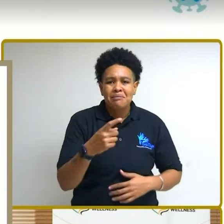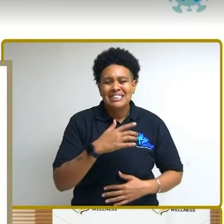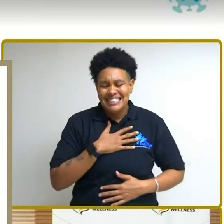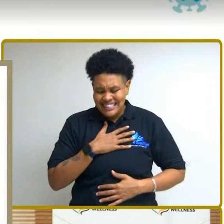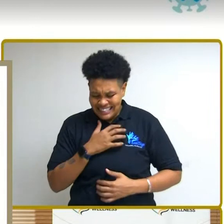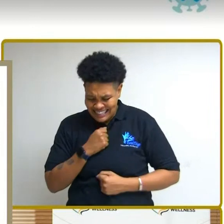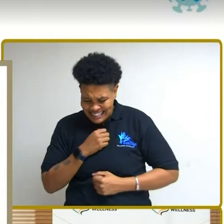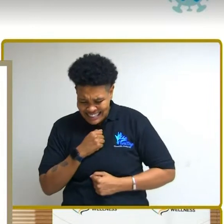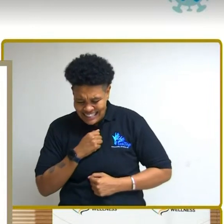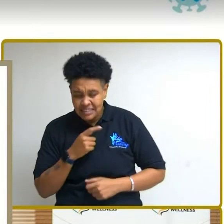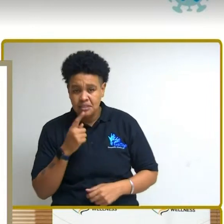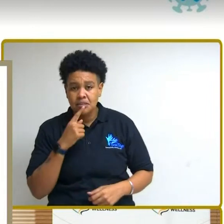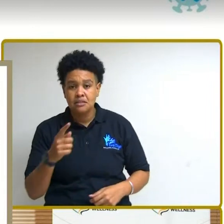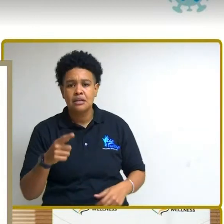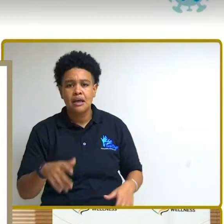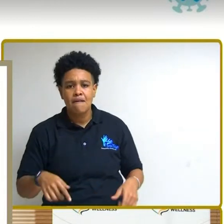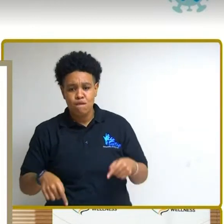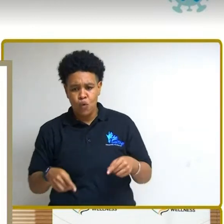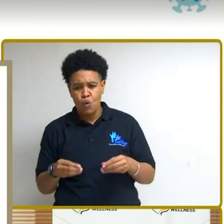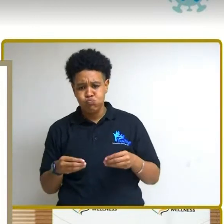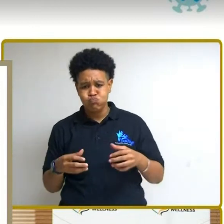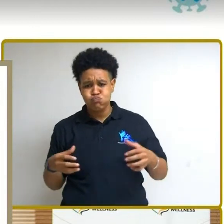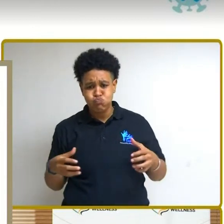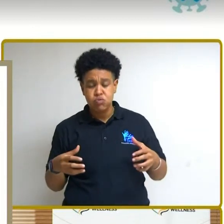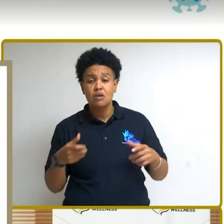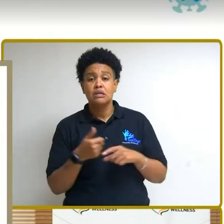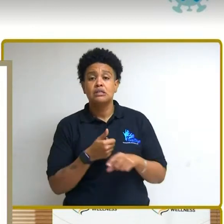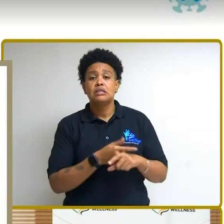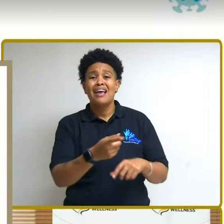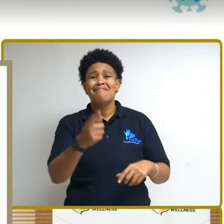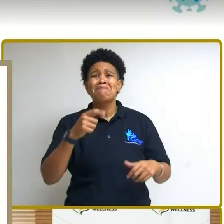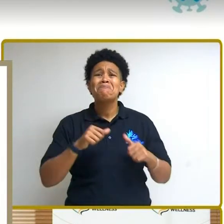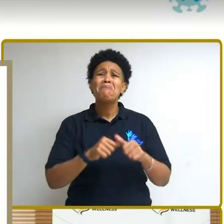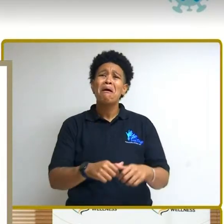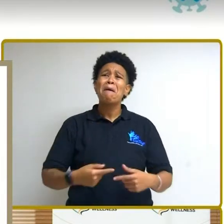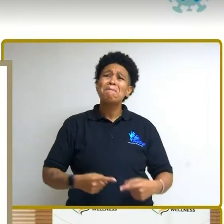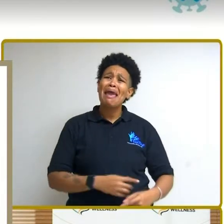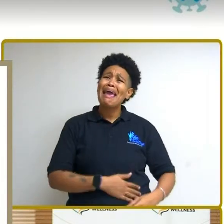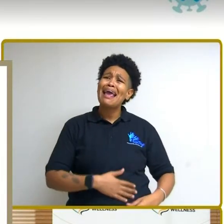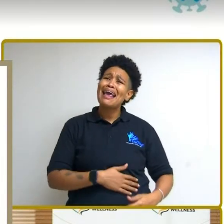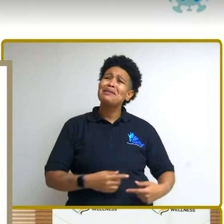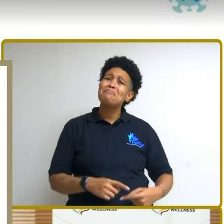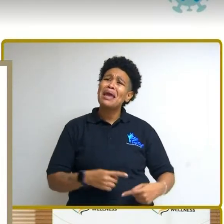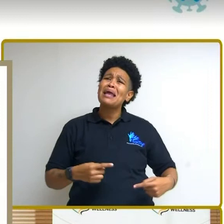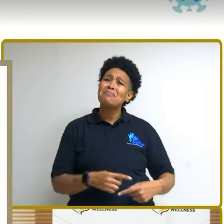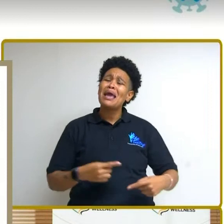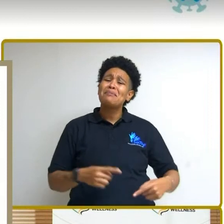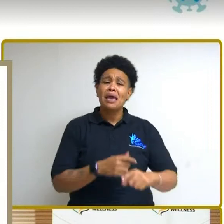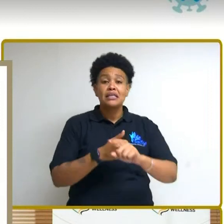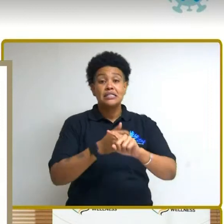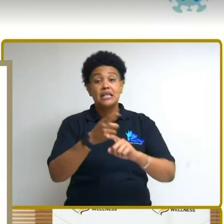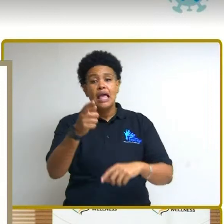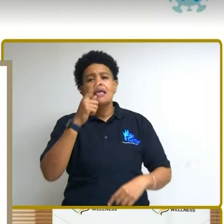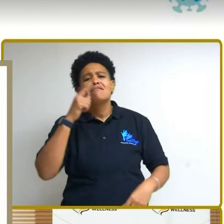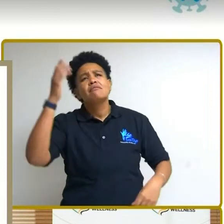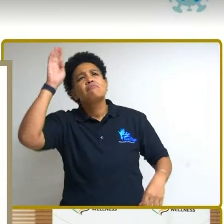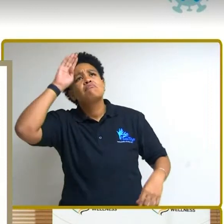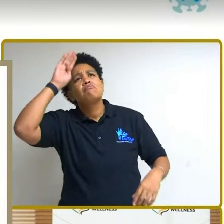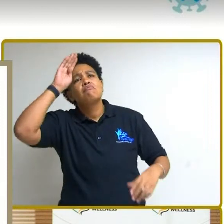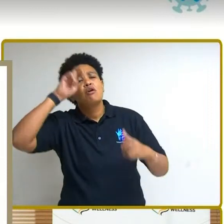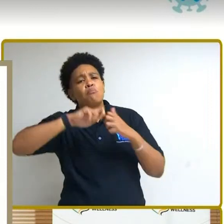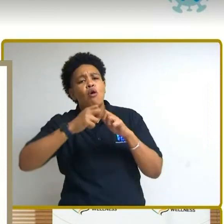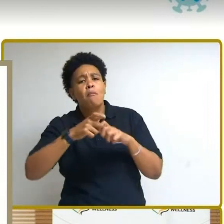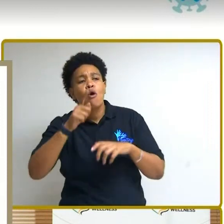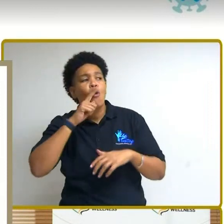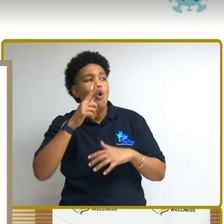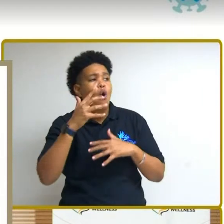pain, inflammation in the legs, persistent abdominal pain, neurological symptoms, or small spots of